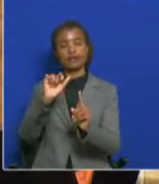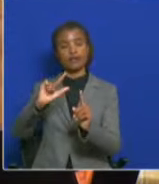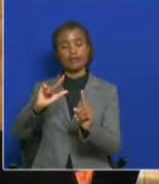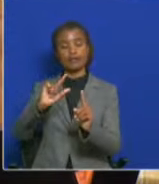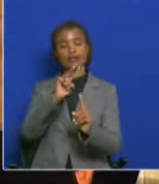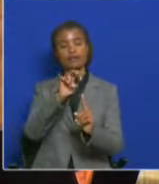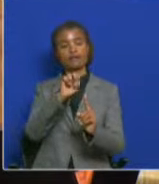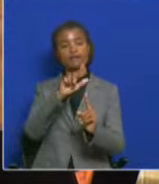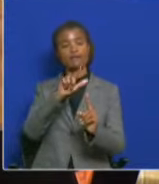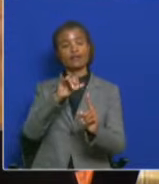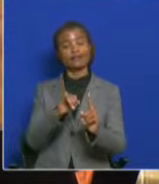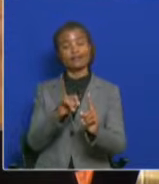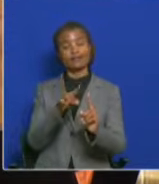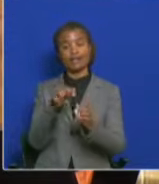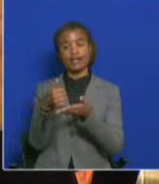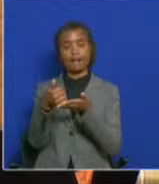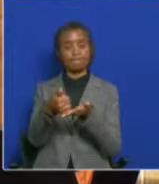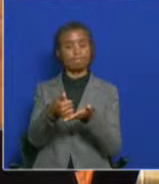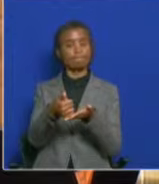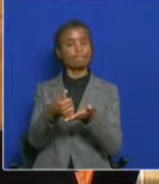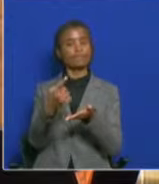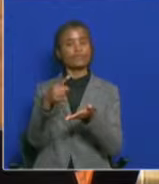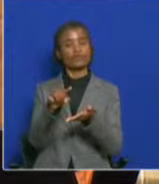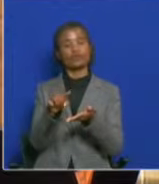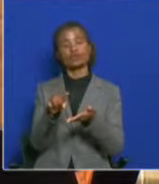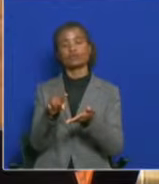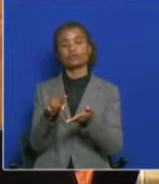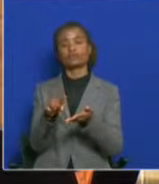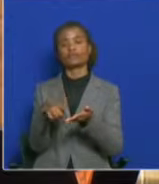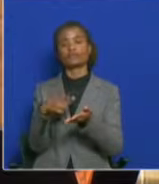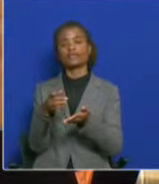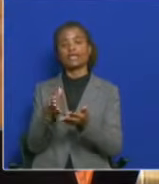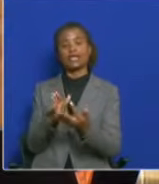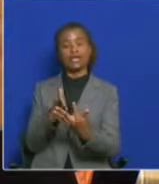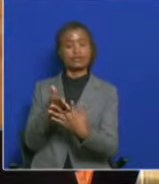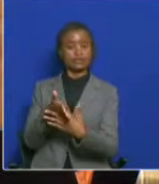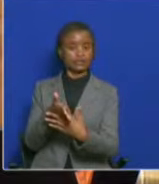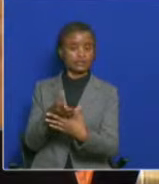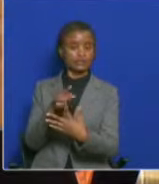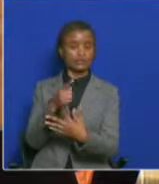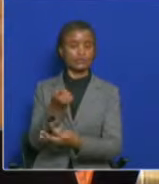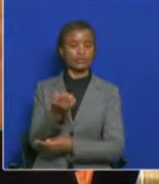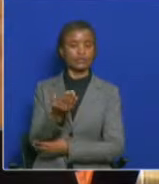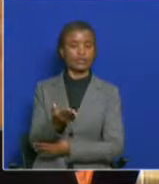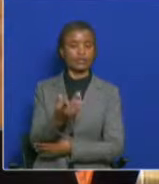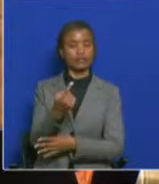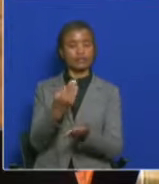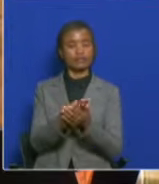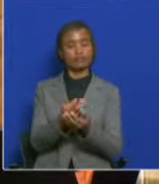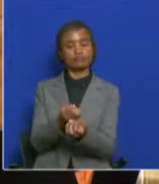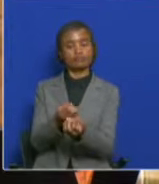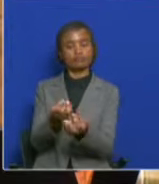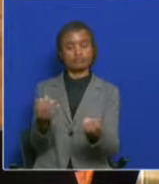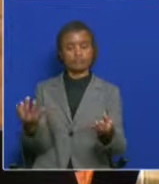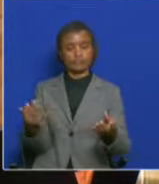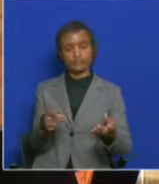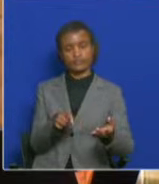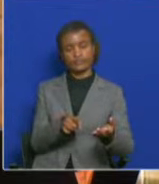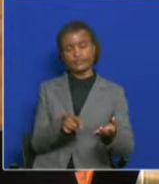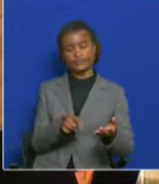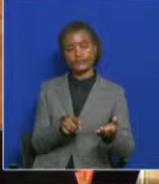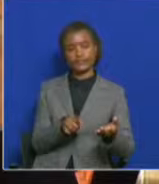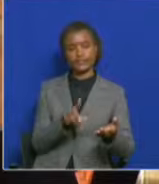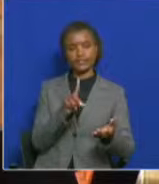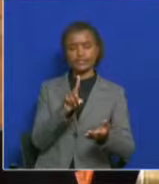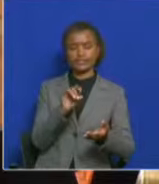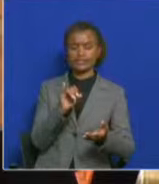get assistance to facilitate access to a tender for dispensers. He says, we can do dispensers. And he sends a screenshot of these